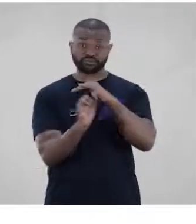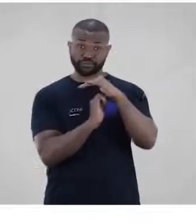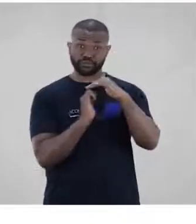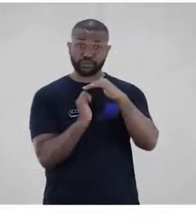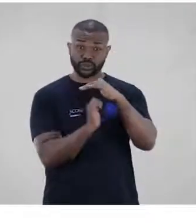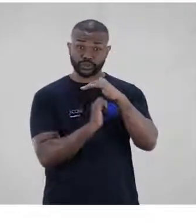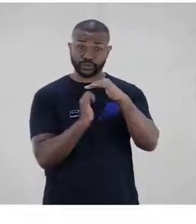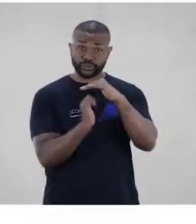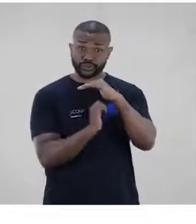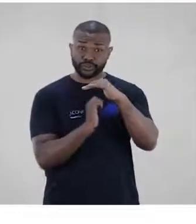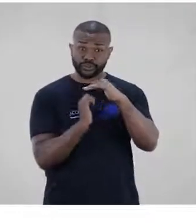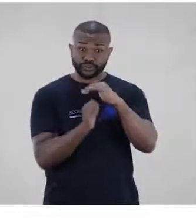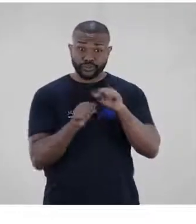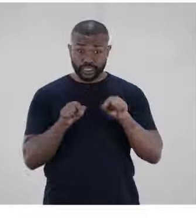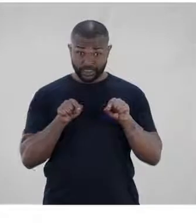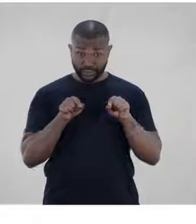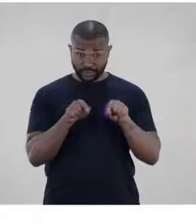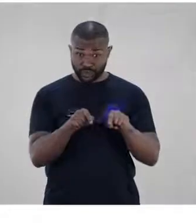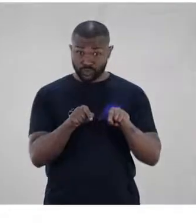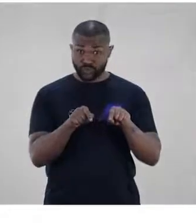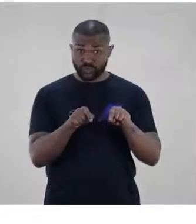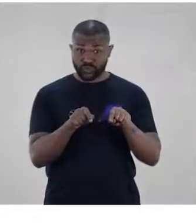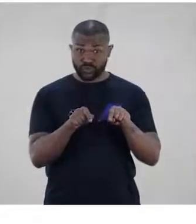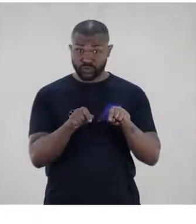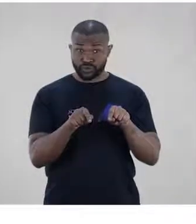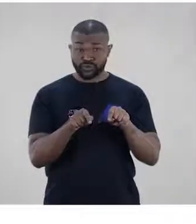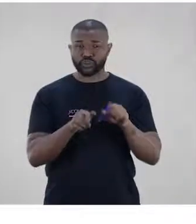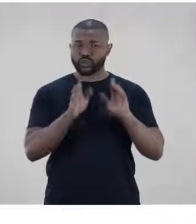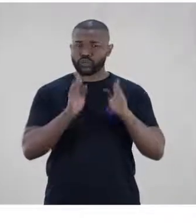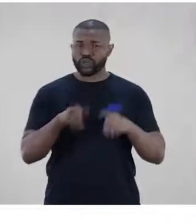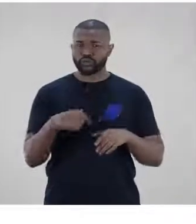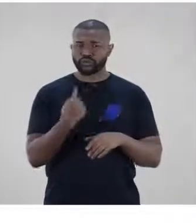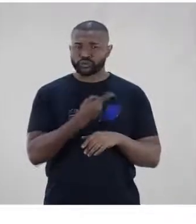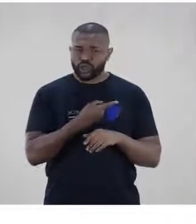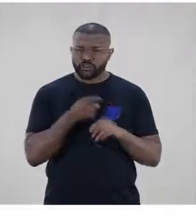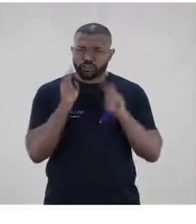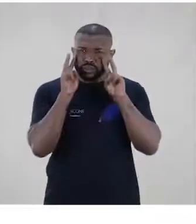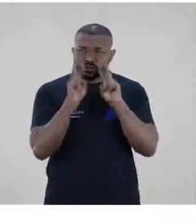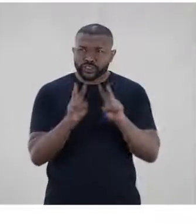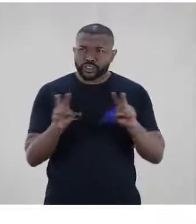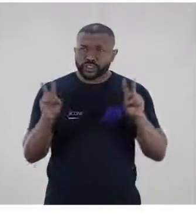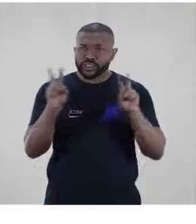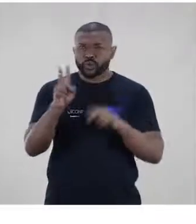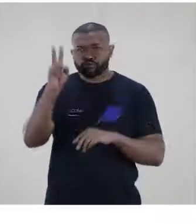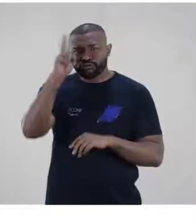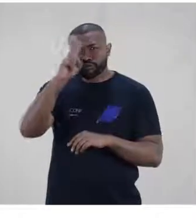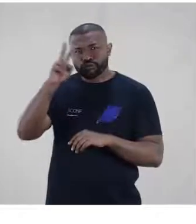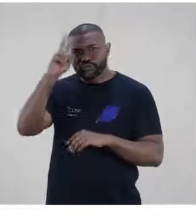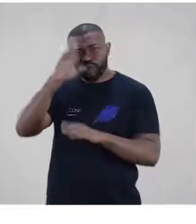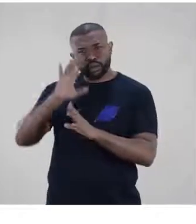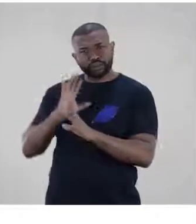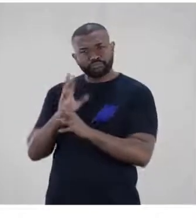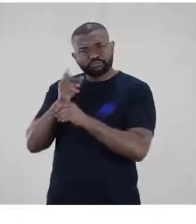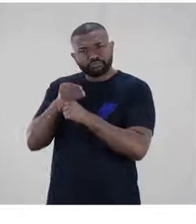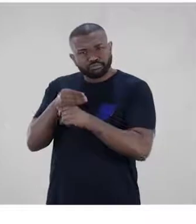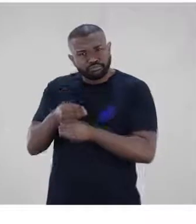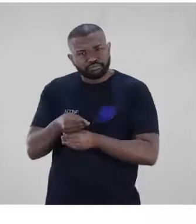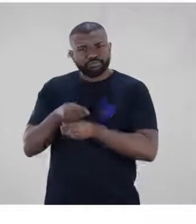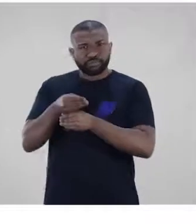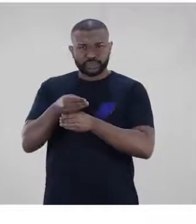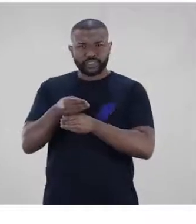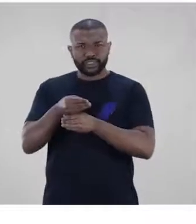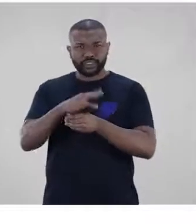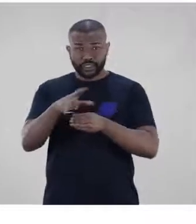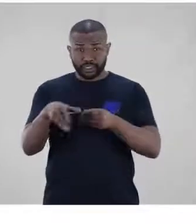our organizations, within and beyond the bounds of organizations. And they give you this historical view and kind of